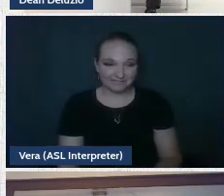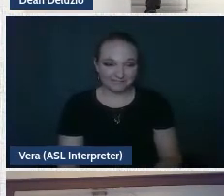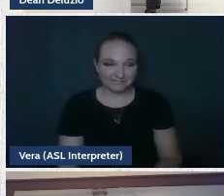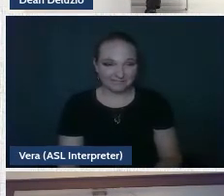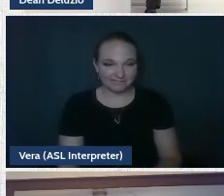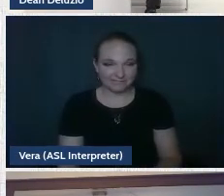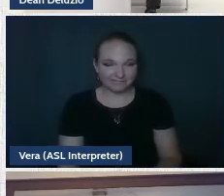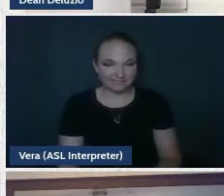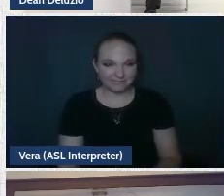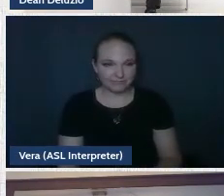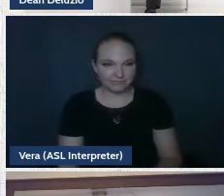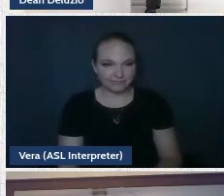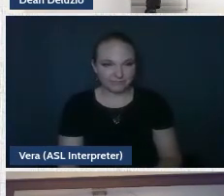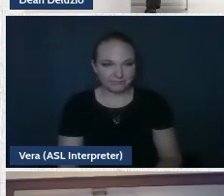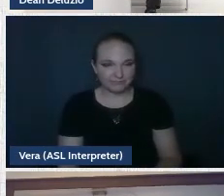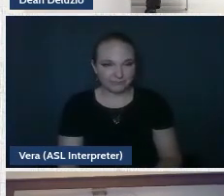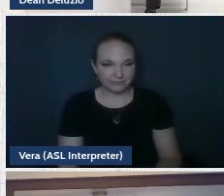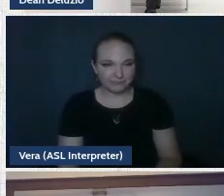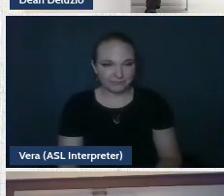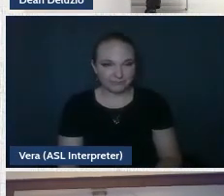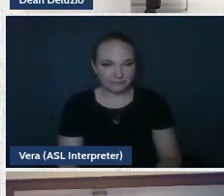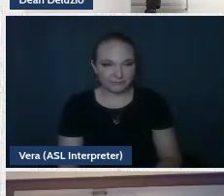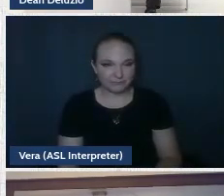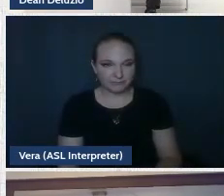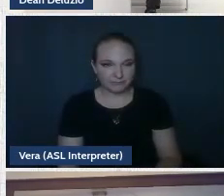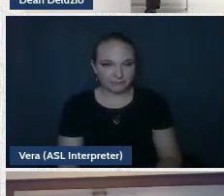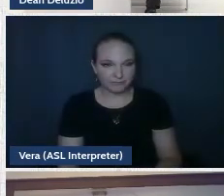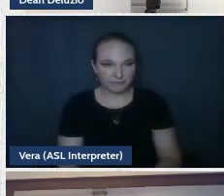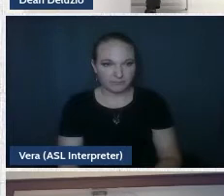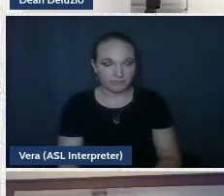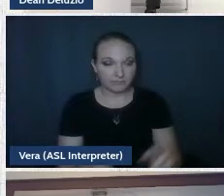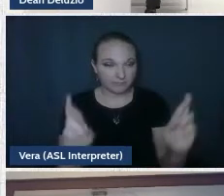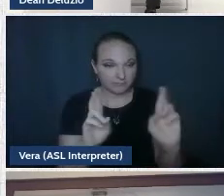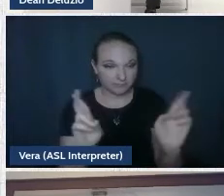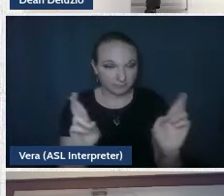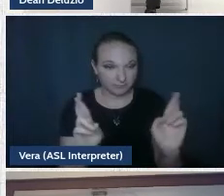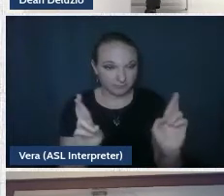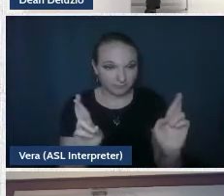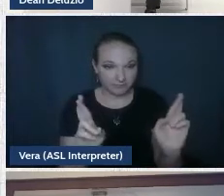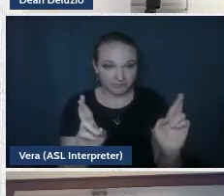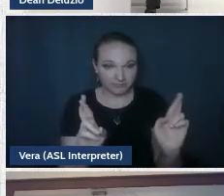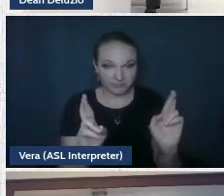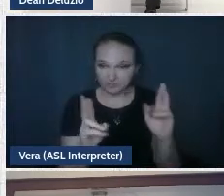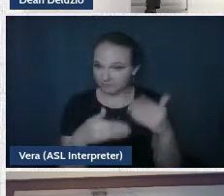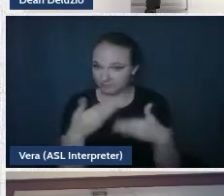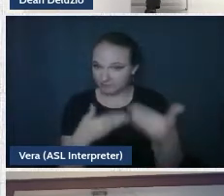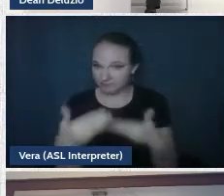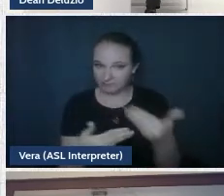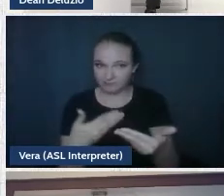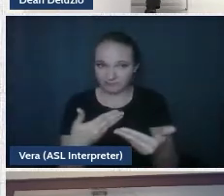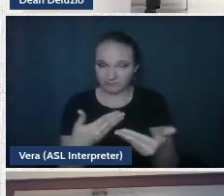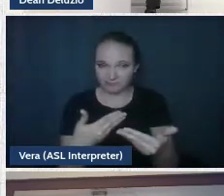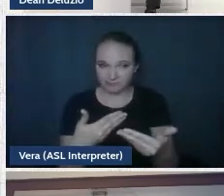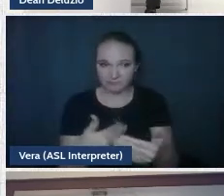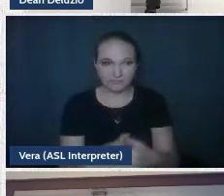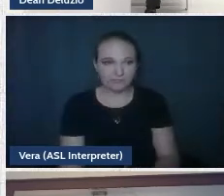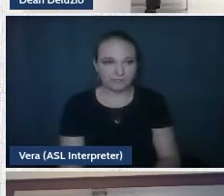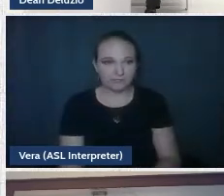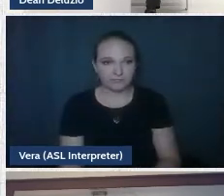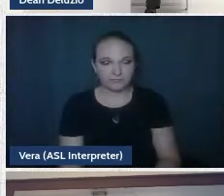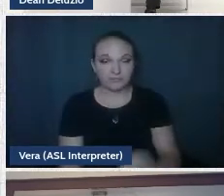looks like we've got a few people. All right. I think we're going. So now we're going. Okay,